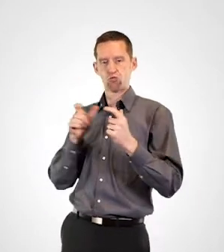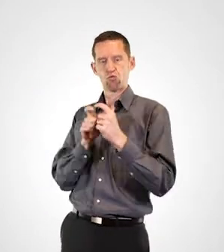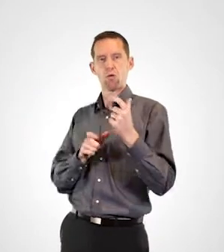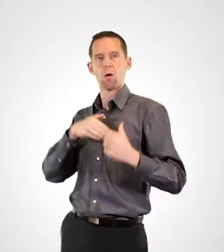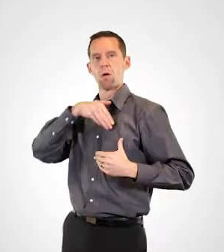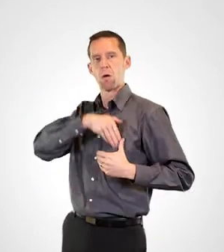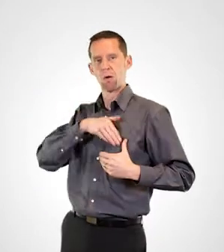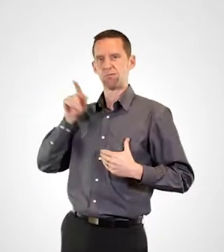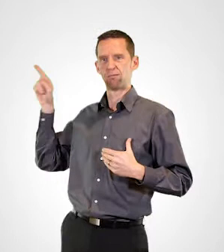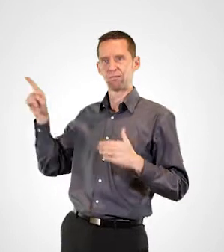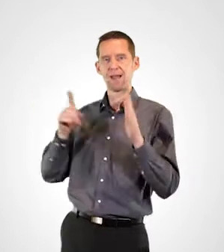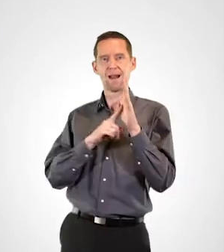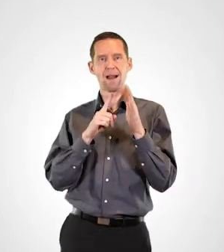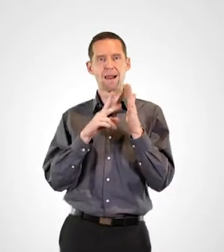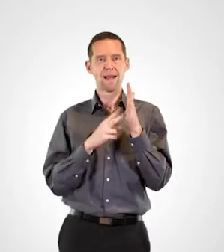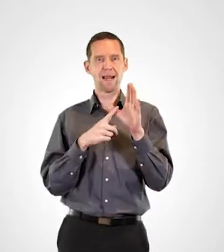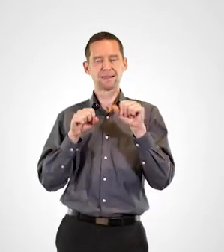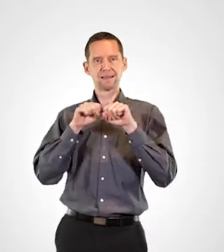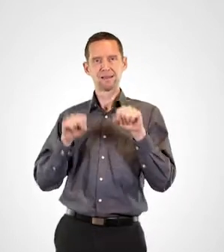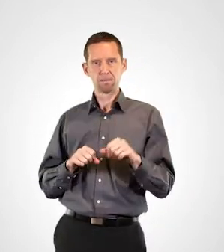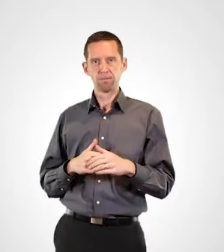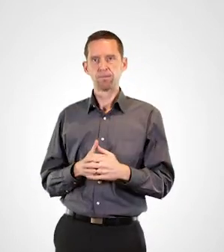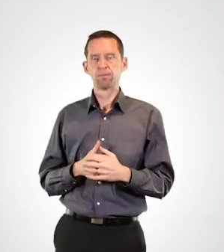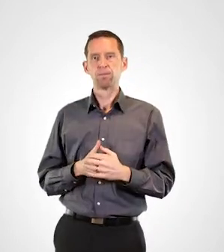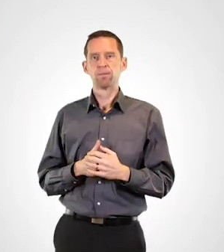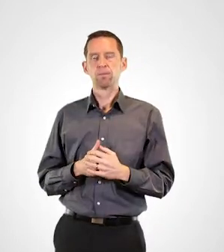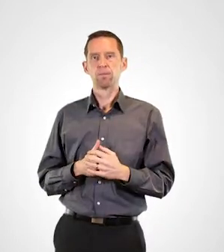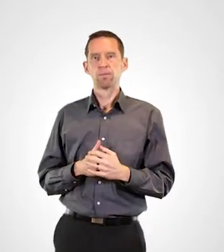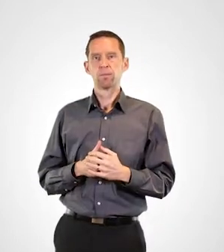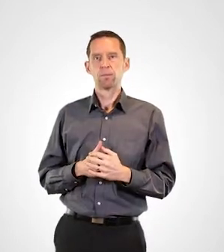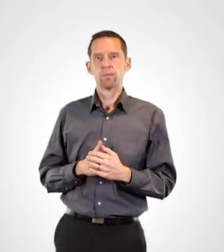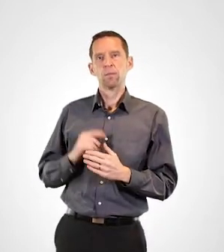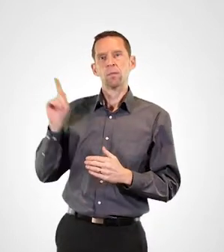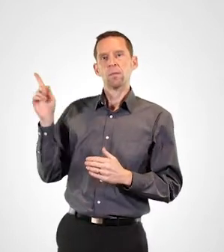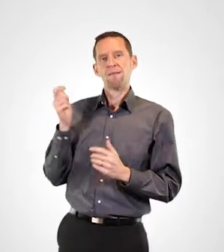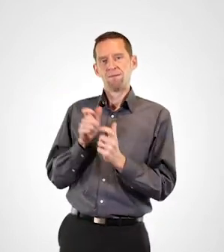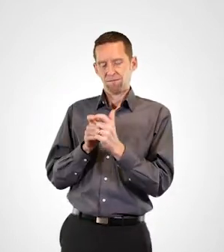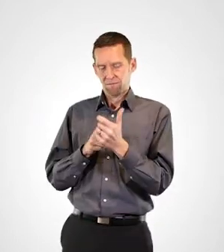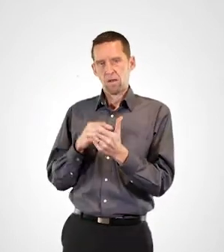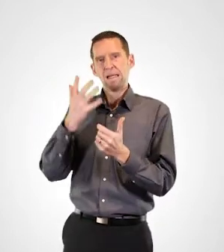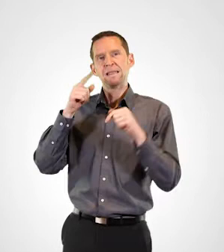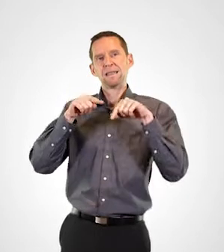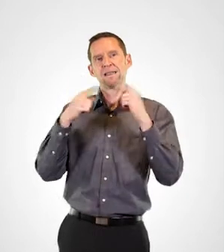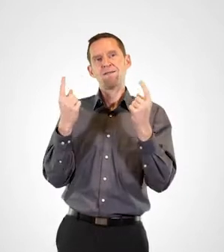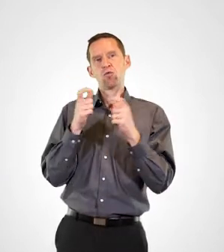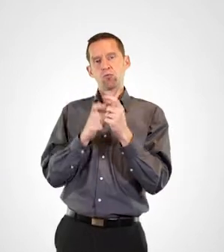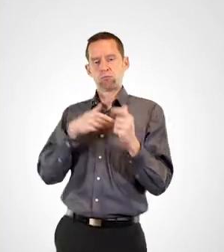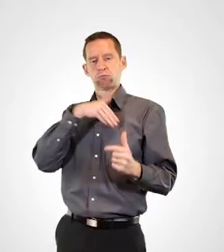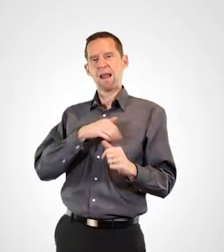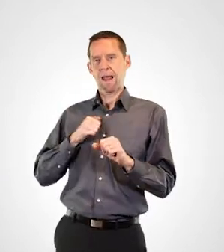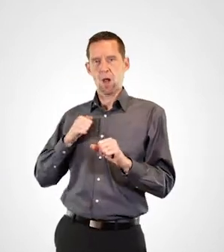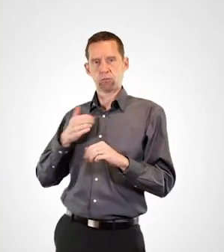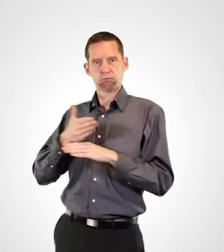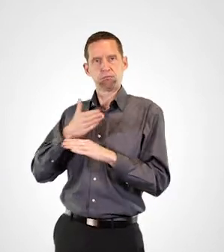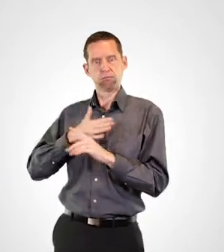quick snapshot for you of the LENA system. On the left of your screen there, you'll see the little recorders. We have a few different recorders that we're using in